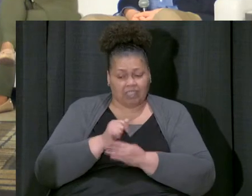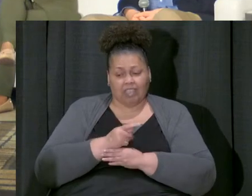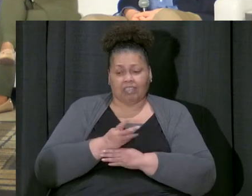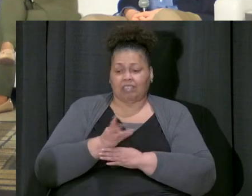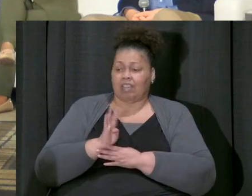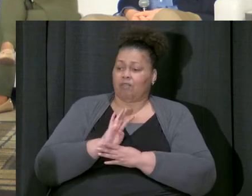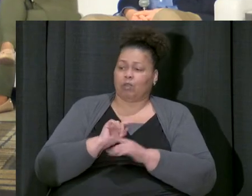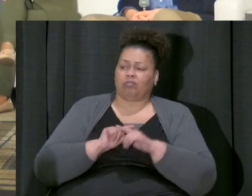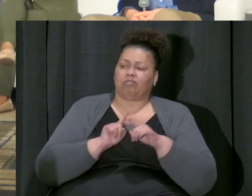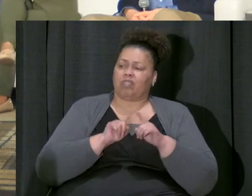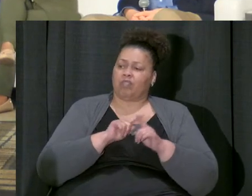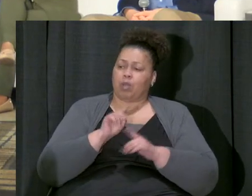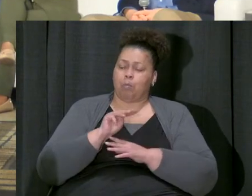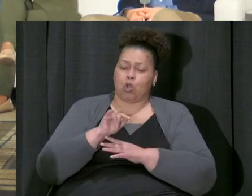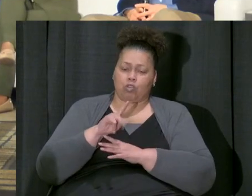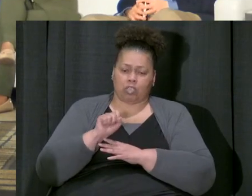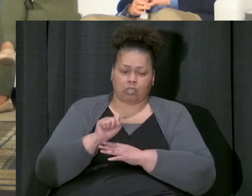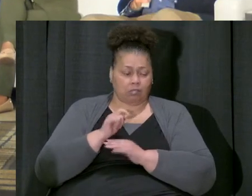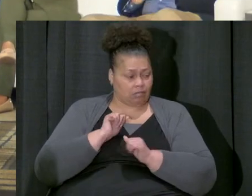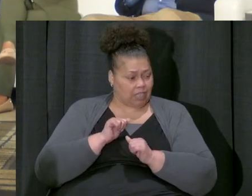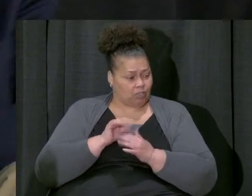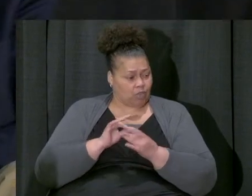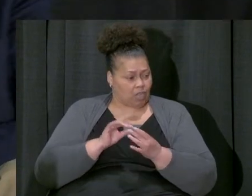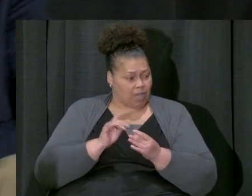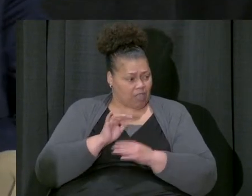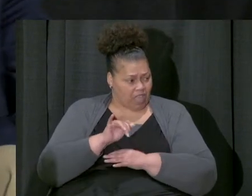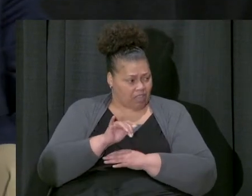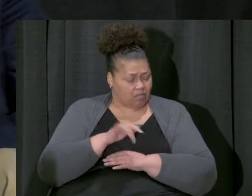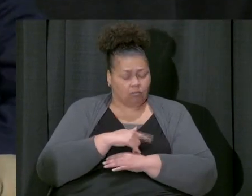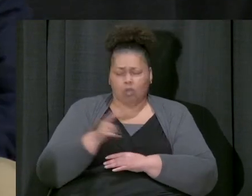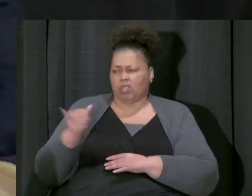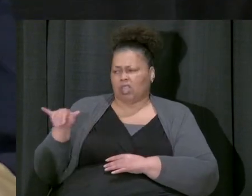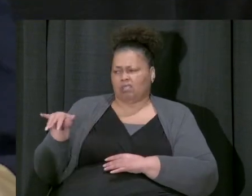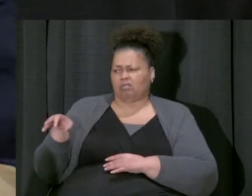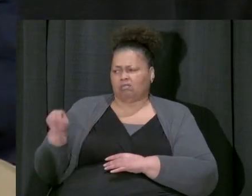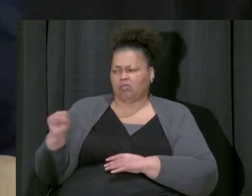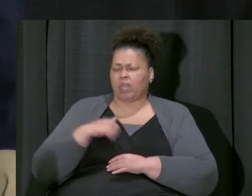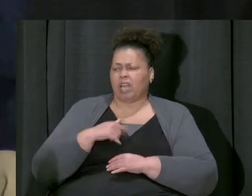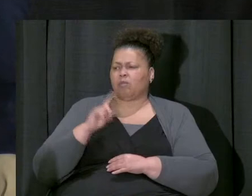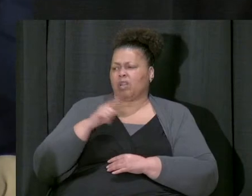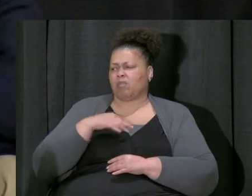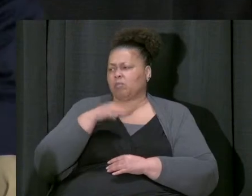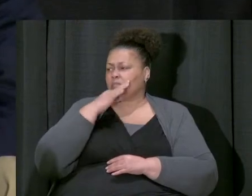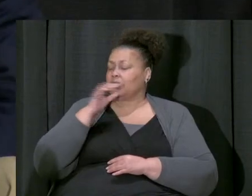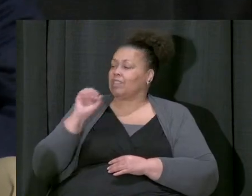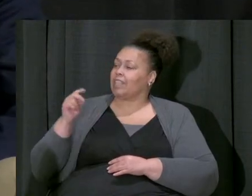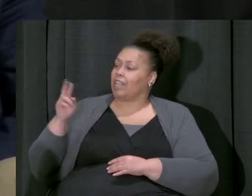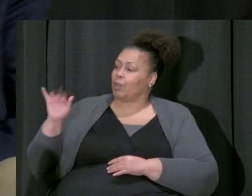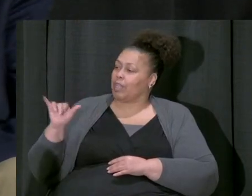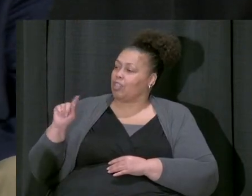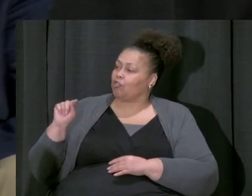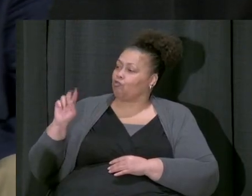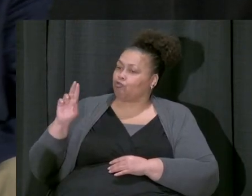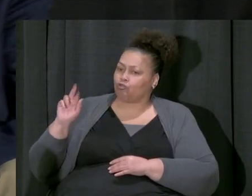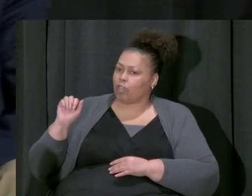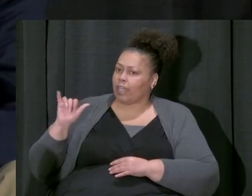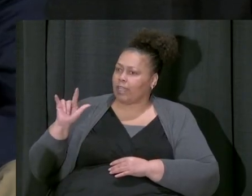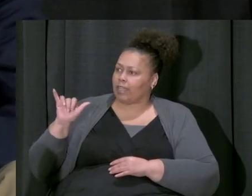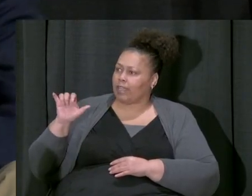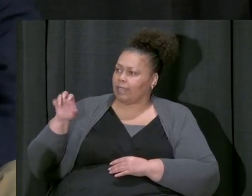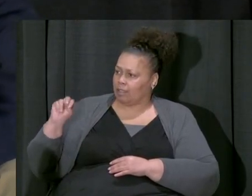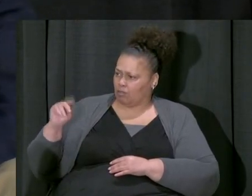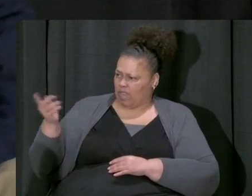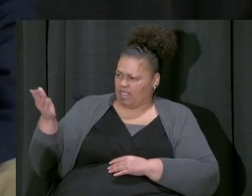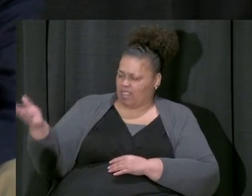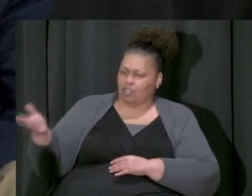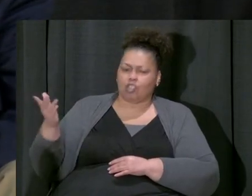different modalities. Can you talk about that? Yeah, and we have one of the experts, Sherry Trewin, right here, who worked on the